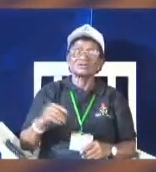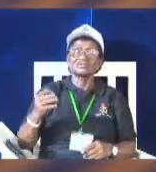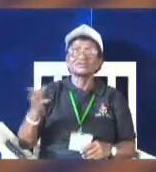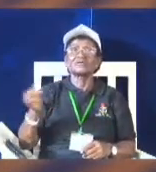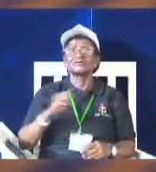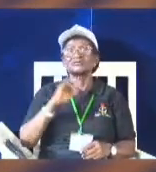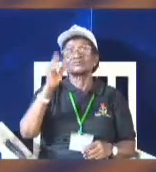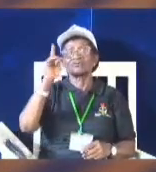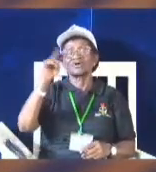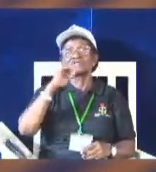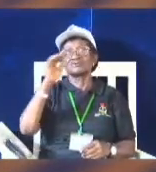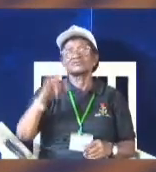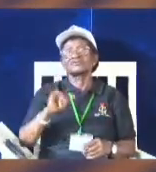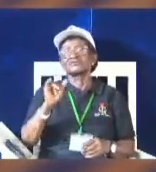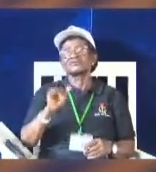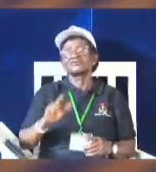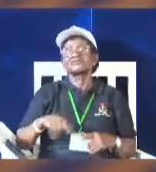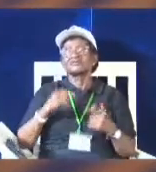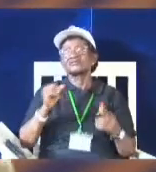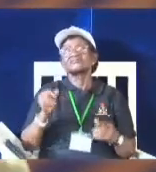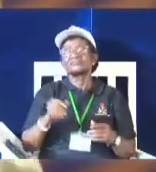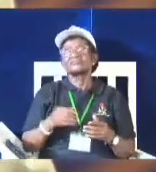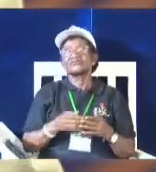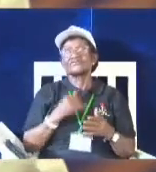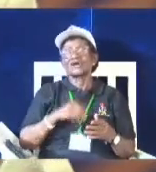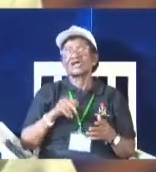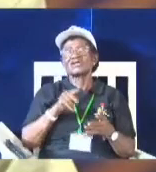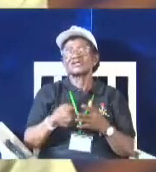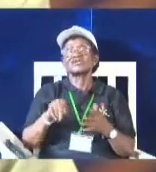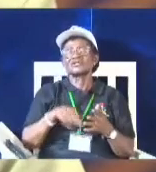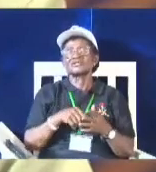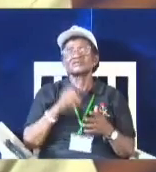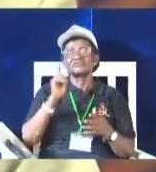Before I kill this one, I will torture him a bit.